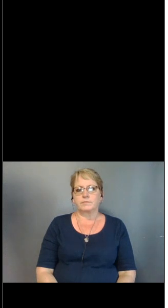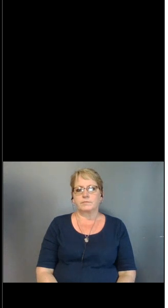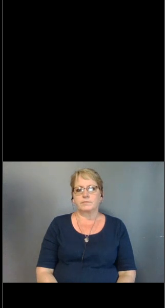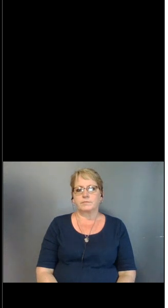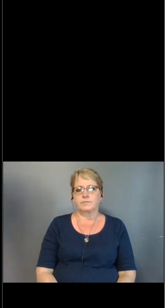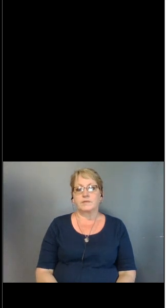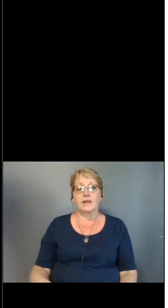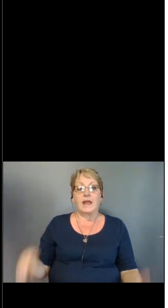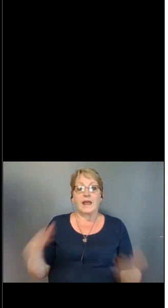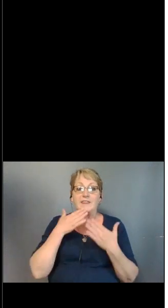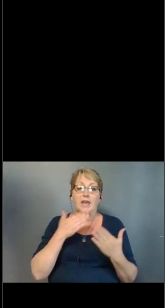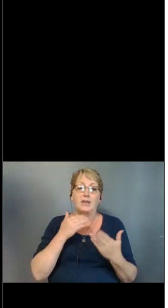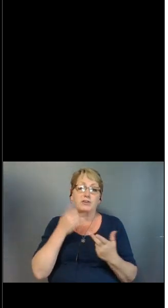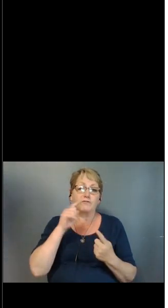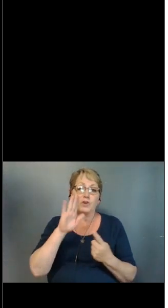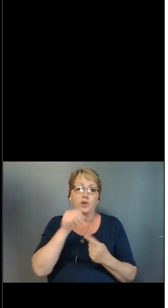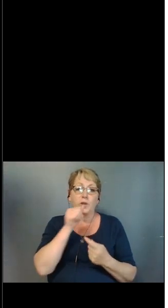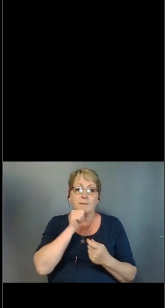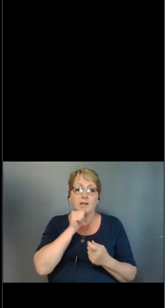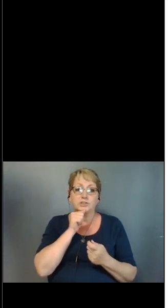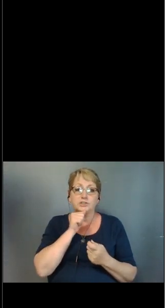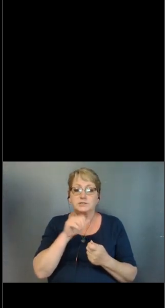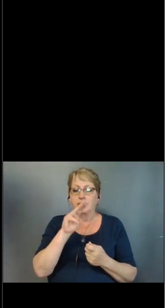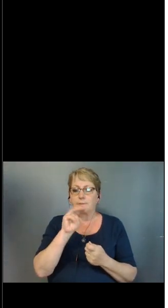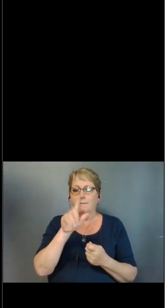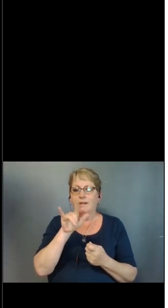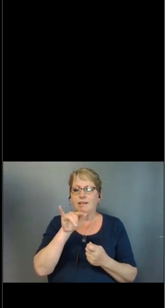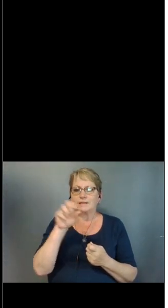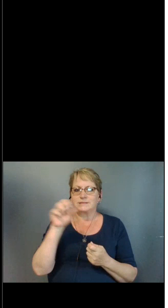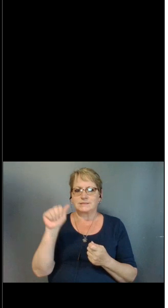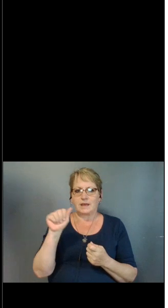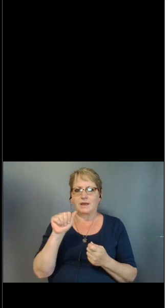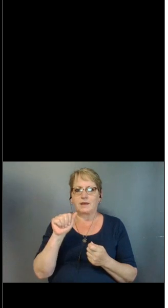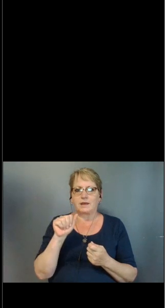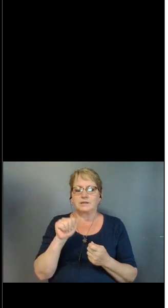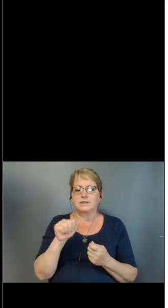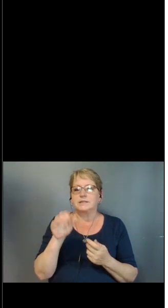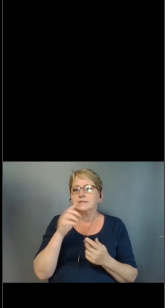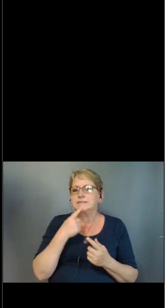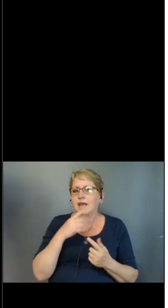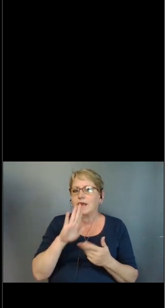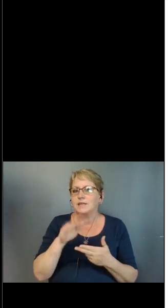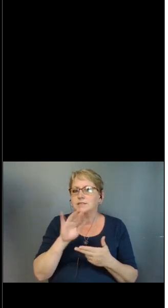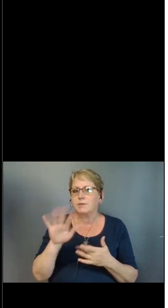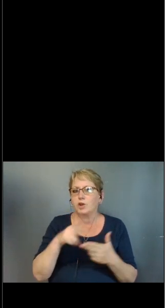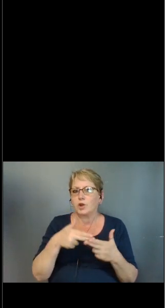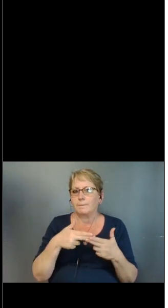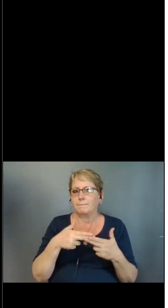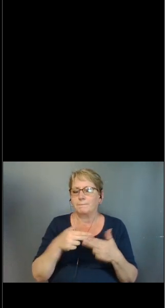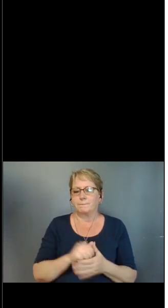And thank you for your patience. Our first speaker, Melissa Leonard. Please say and spell your name. Thank